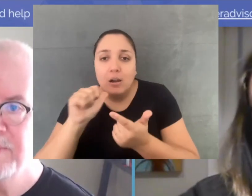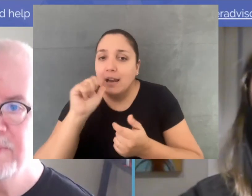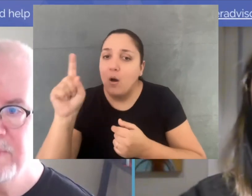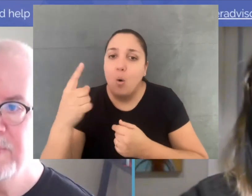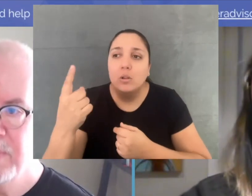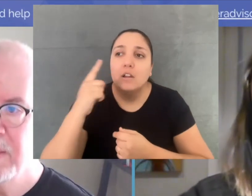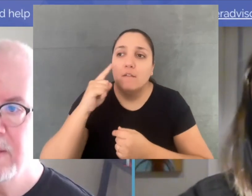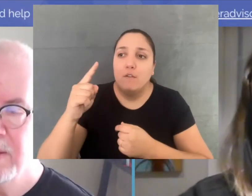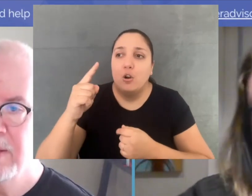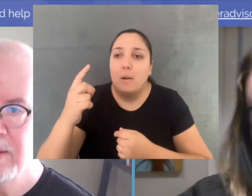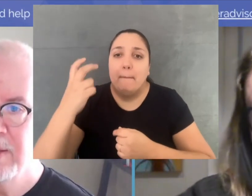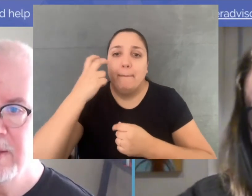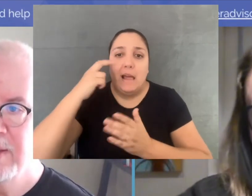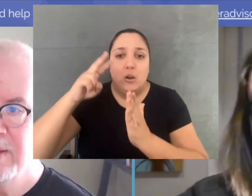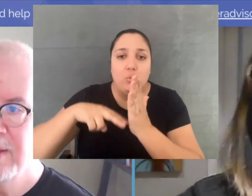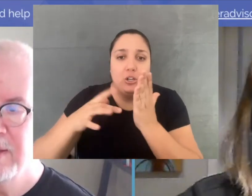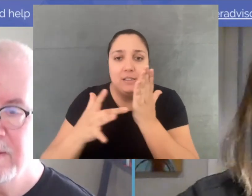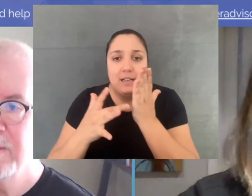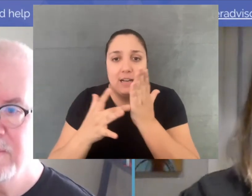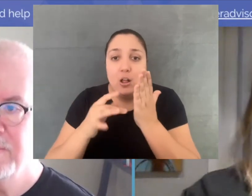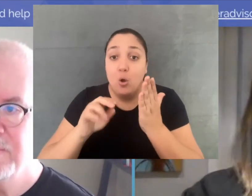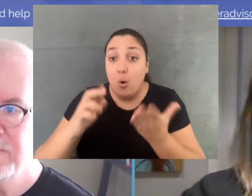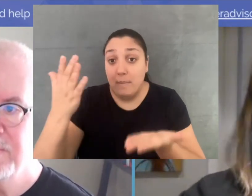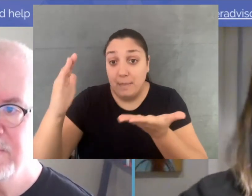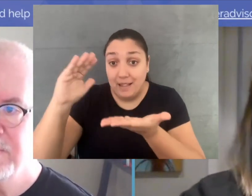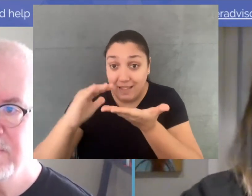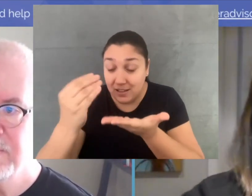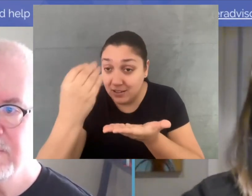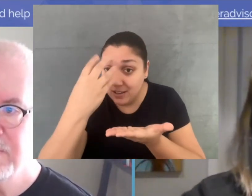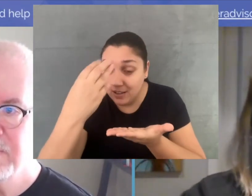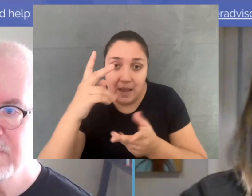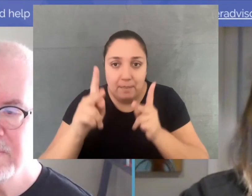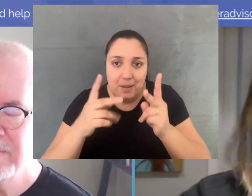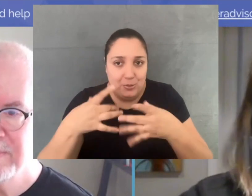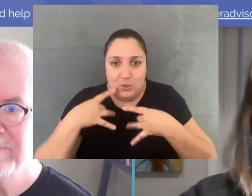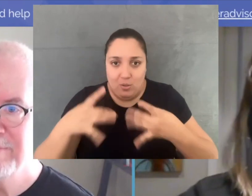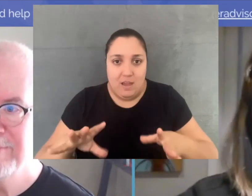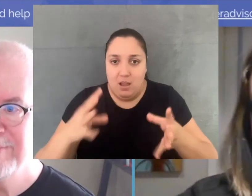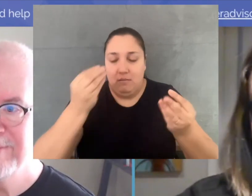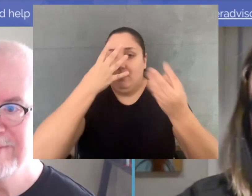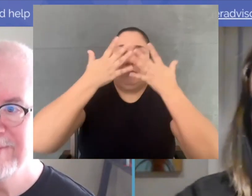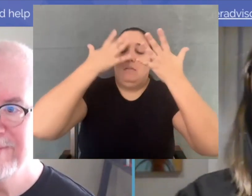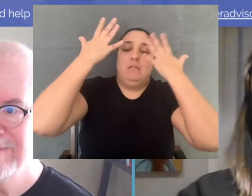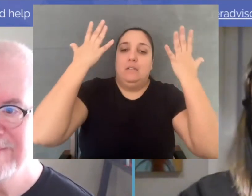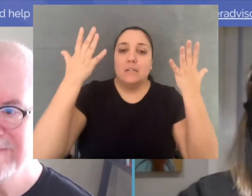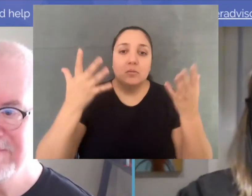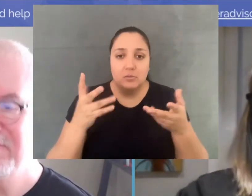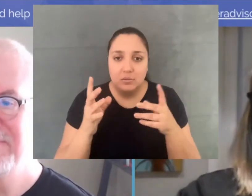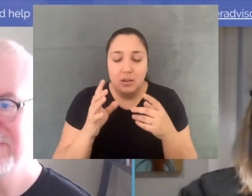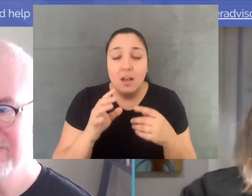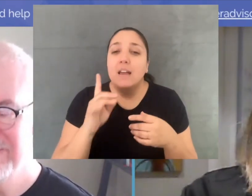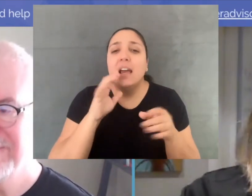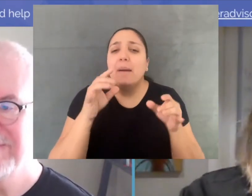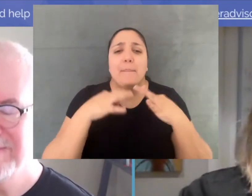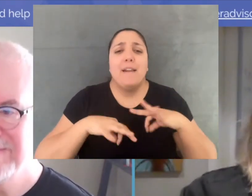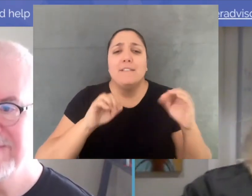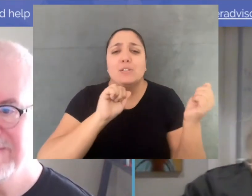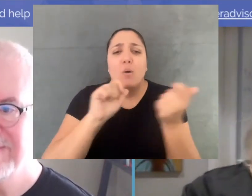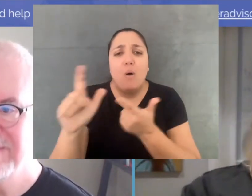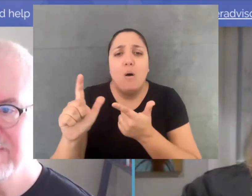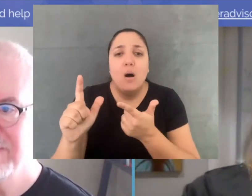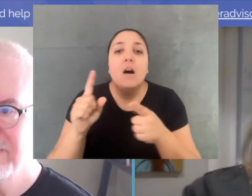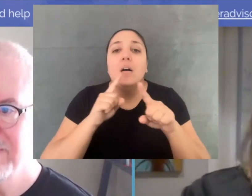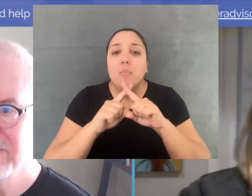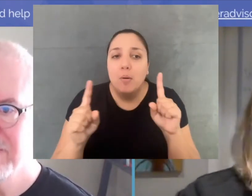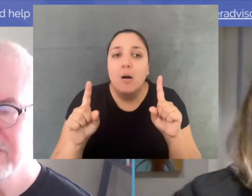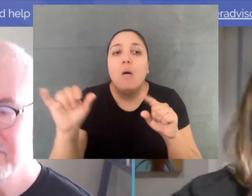people who are using blind reader technology. Or why not cut down the strobing lights, because no one likes to be yelled at visually. It does